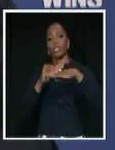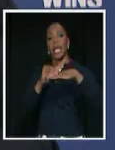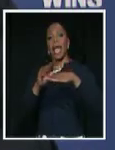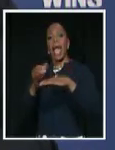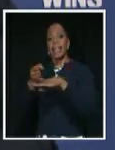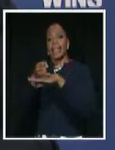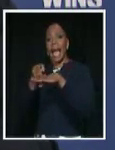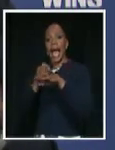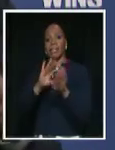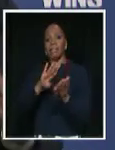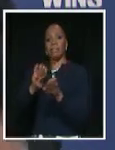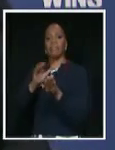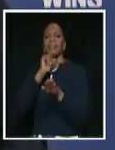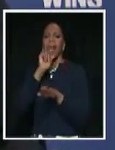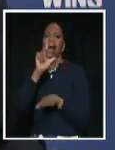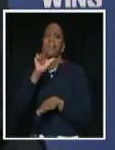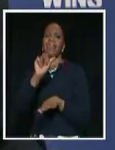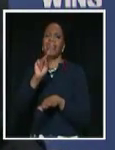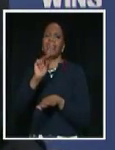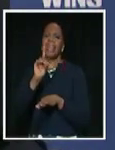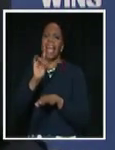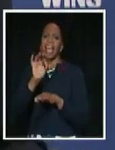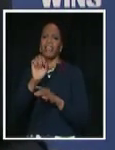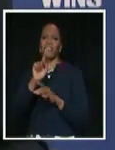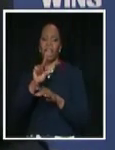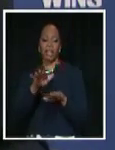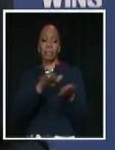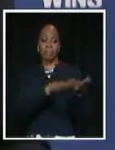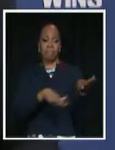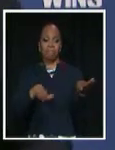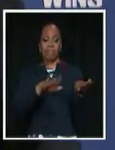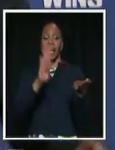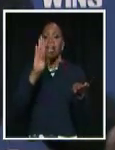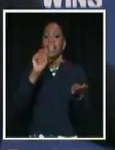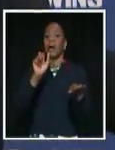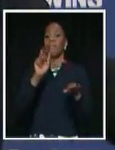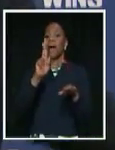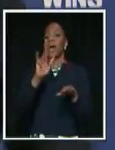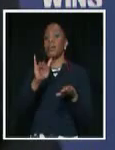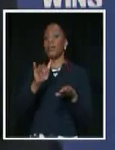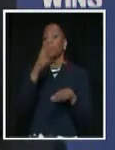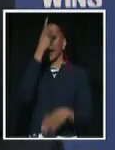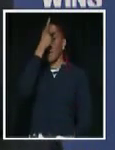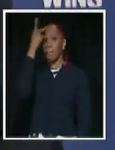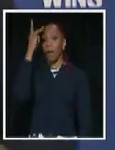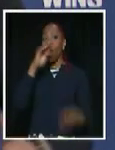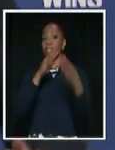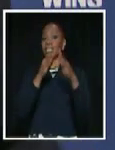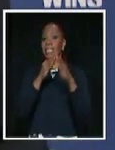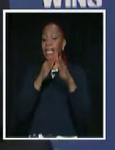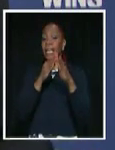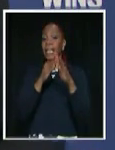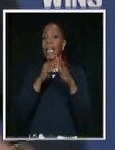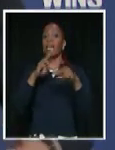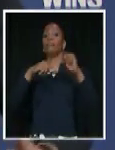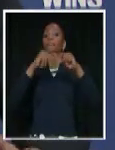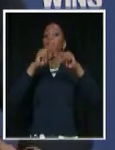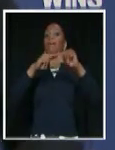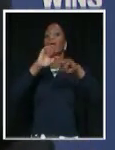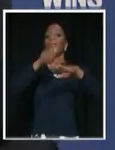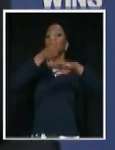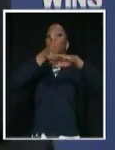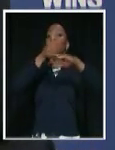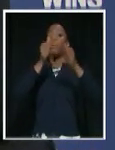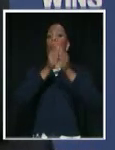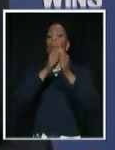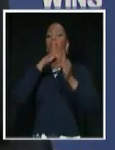to do it with landfill. You know, Battery Park City wasn't built with landfill. Battery Park City was built with the dirt that was taken out to build